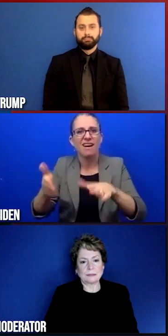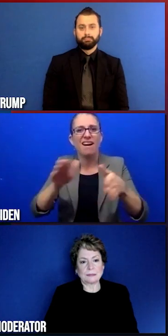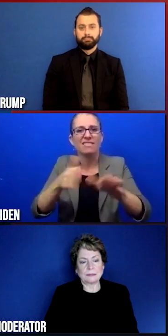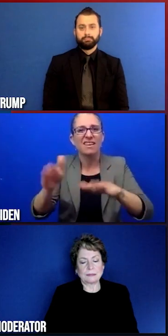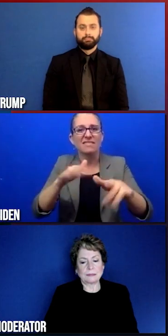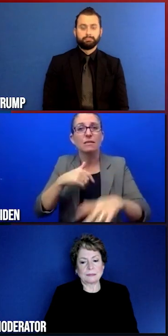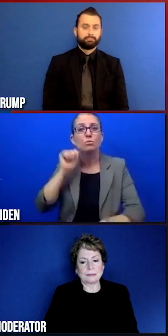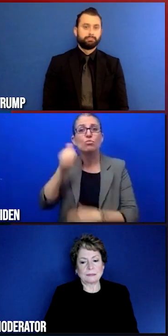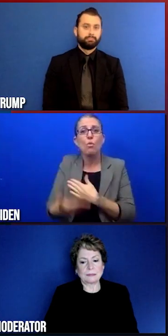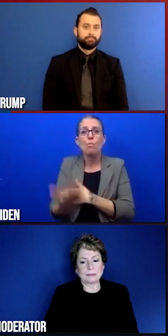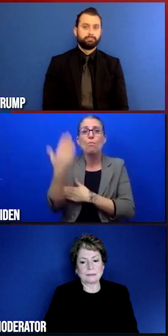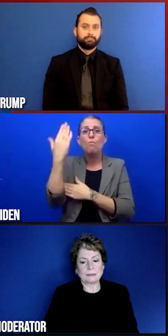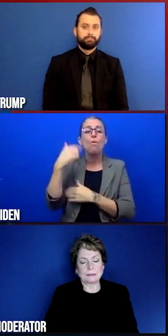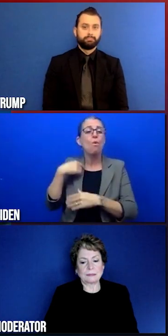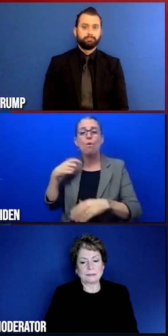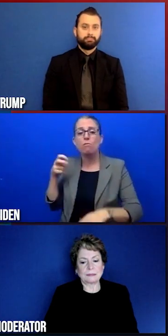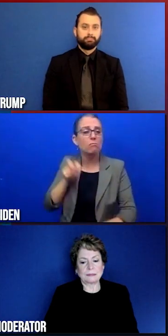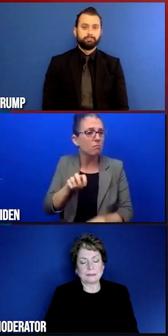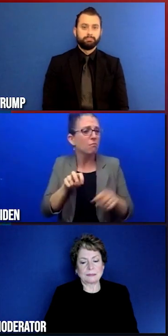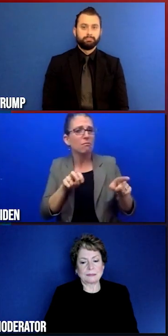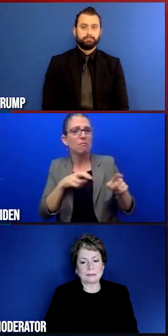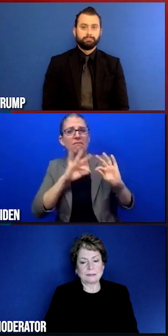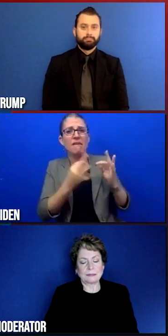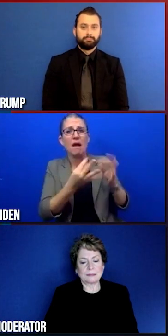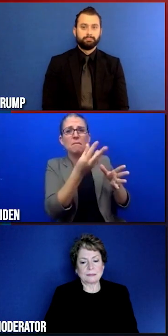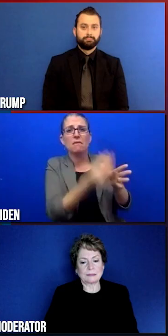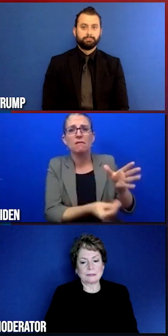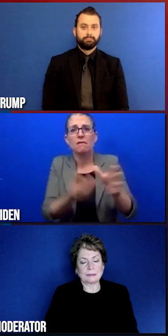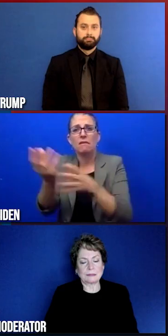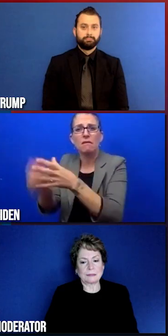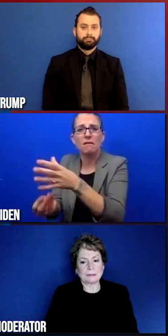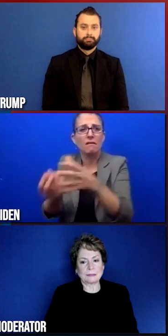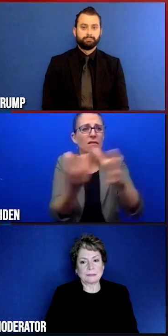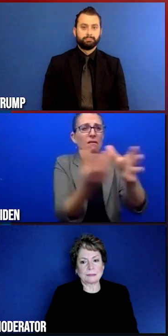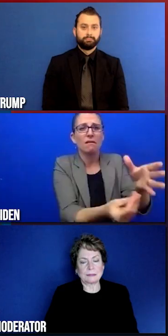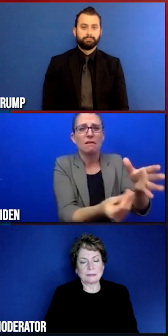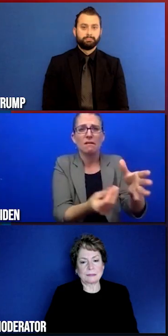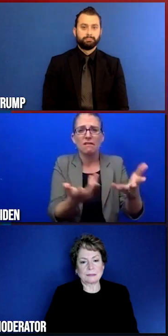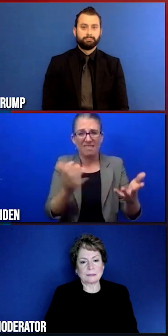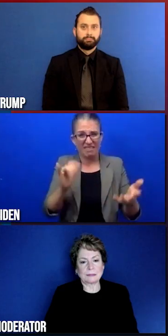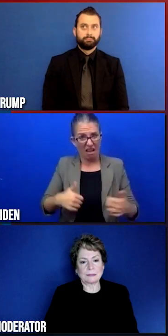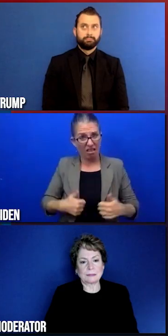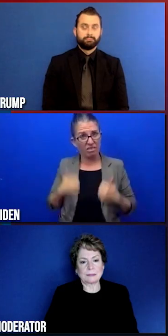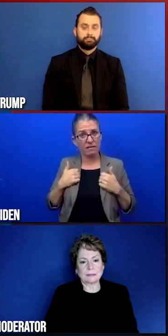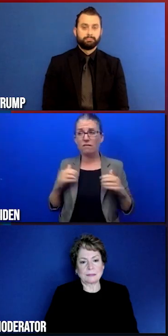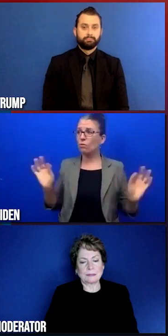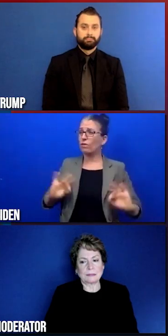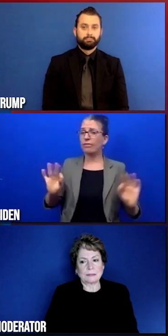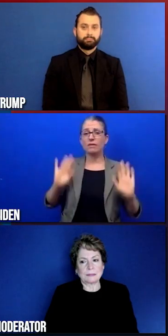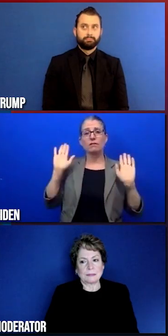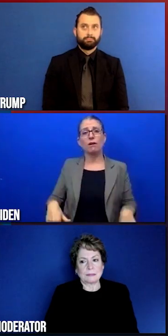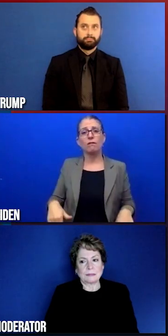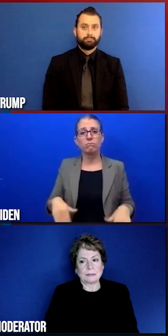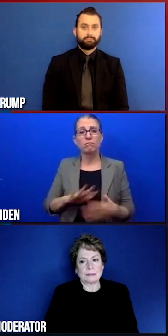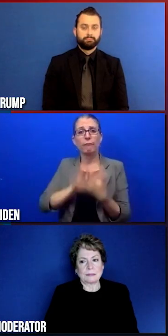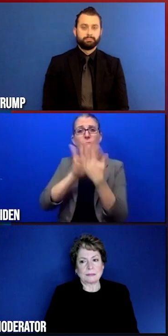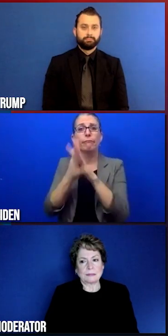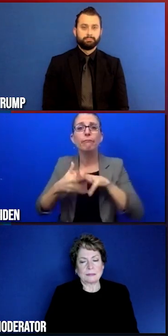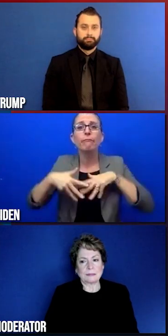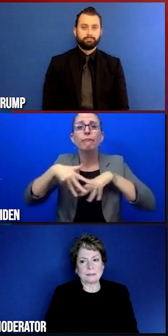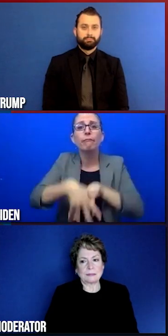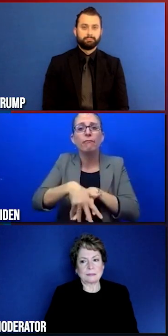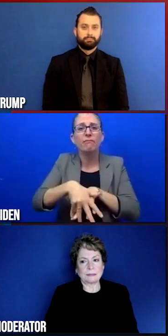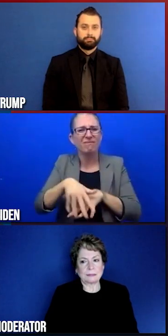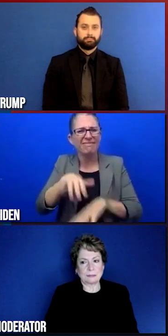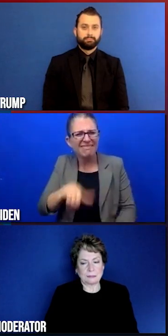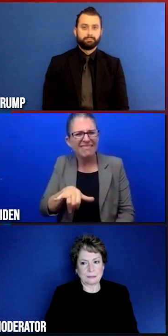habit, where their wife or husband was, is gone. Learning to live with it. Come on. We're dying with it because he has never said, you